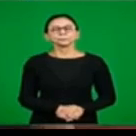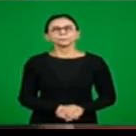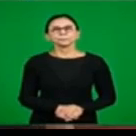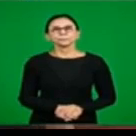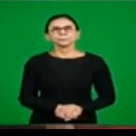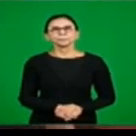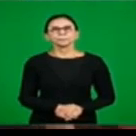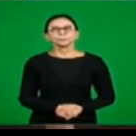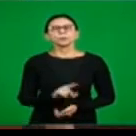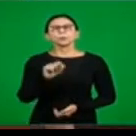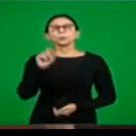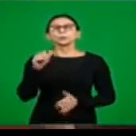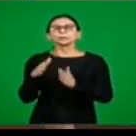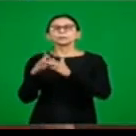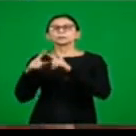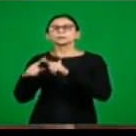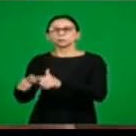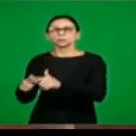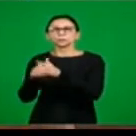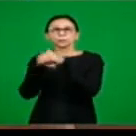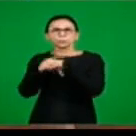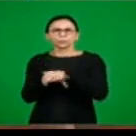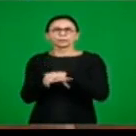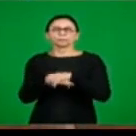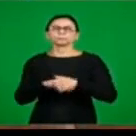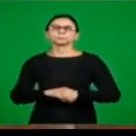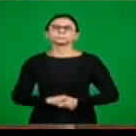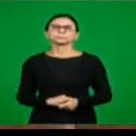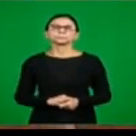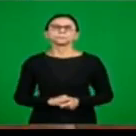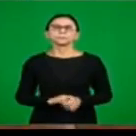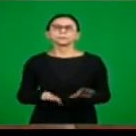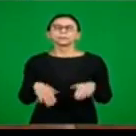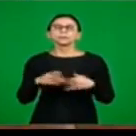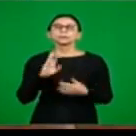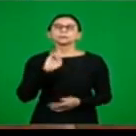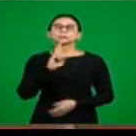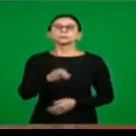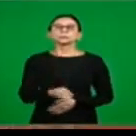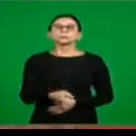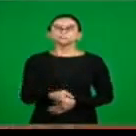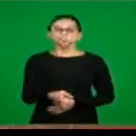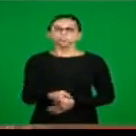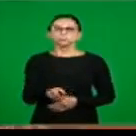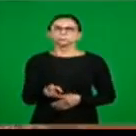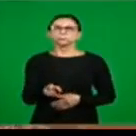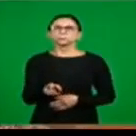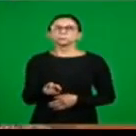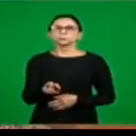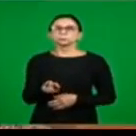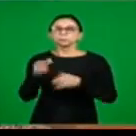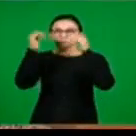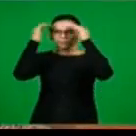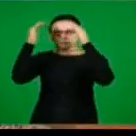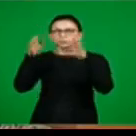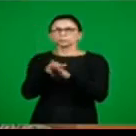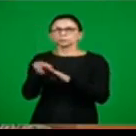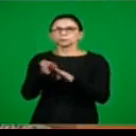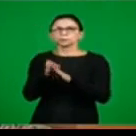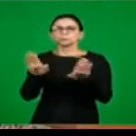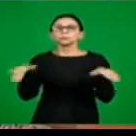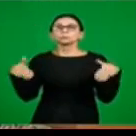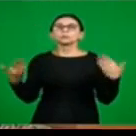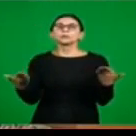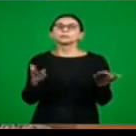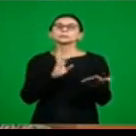question. What does the church need to keep? What it answered. So now what are the results in answering to